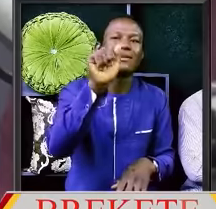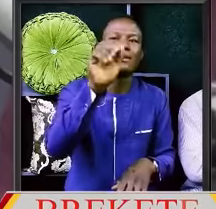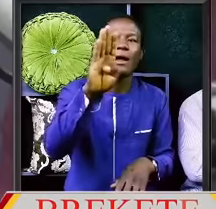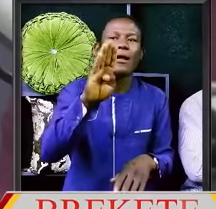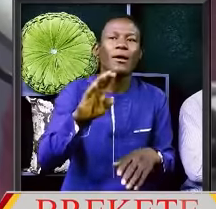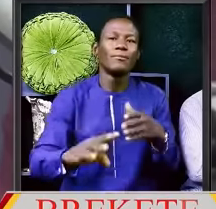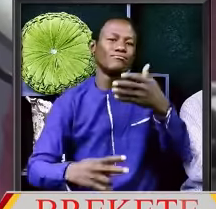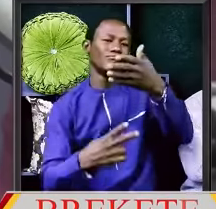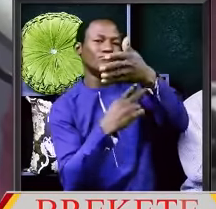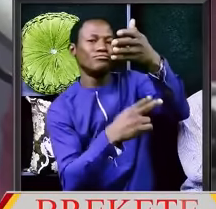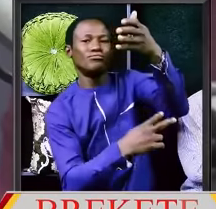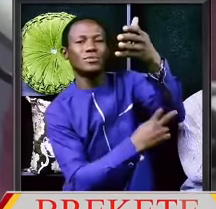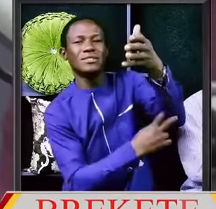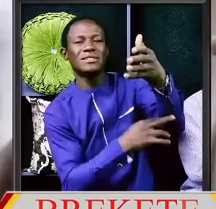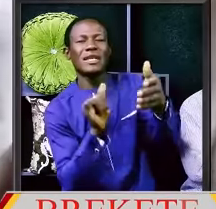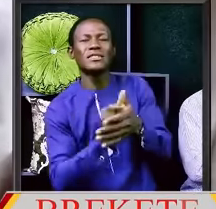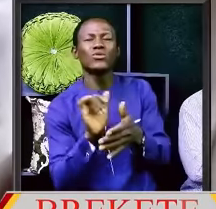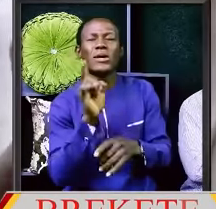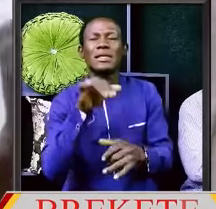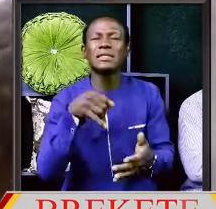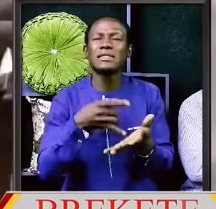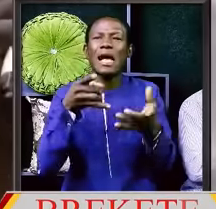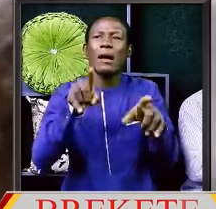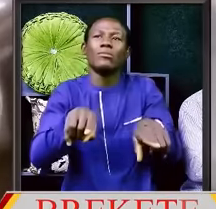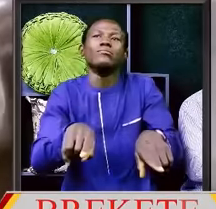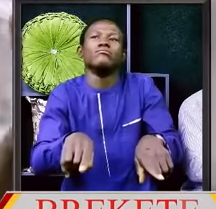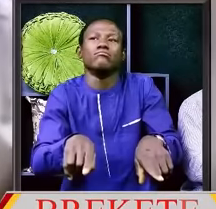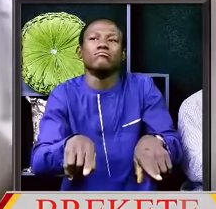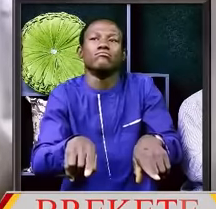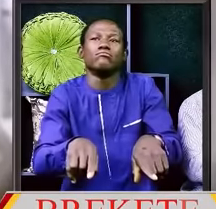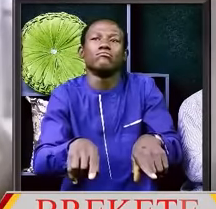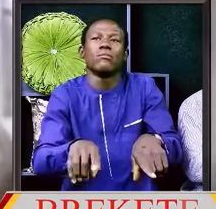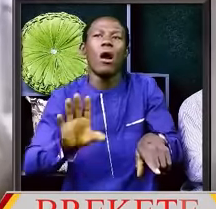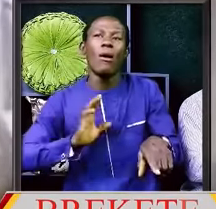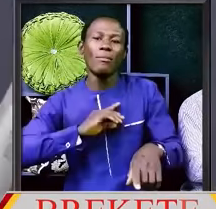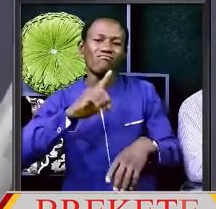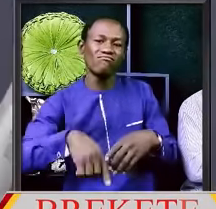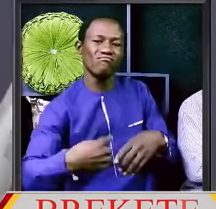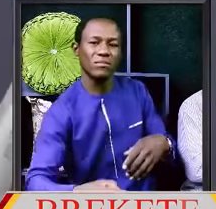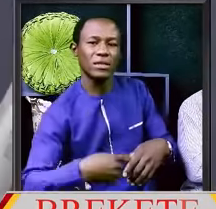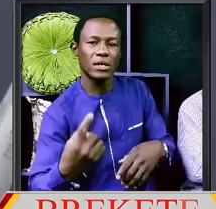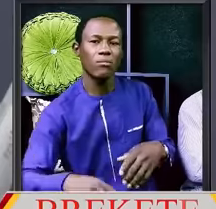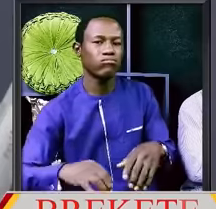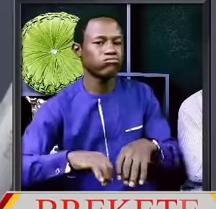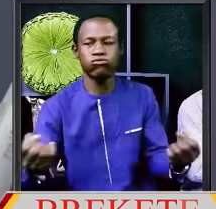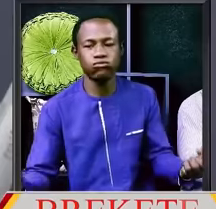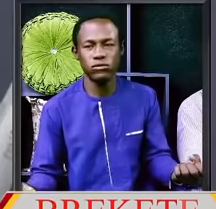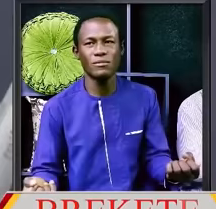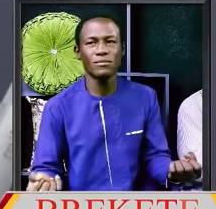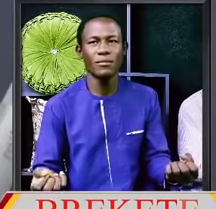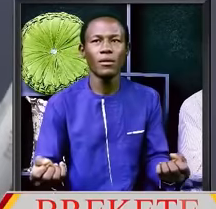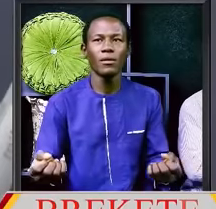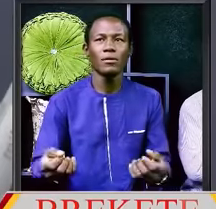second one burst. And the next thing we'll see ourselves now under the bridge. Even me when I come out,